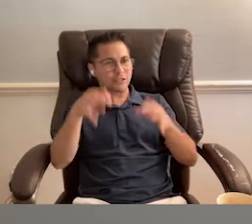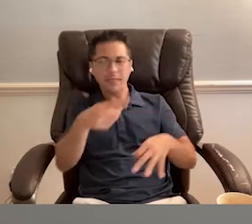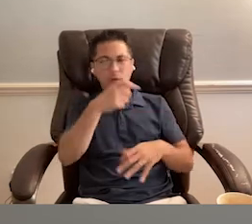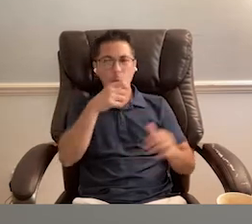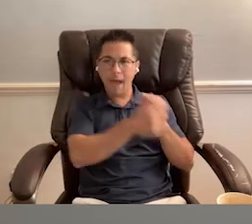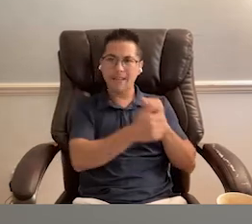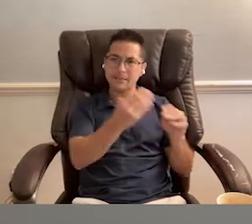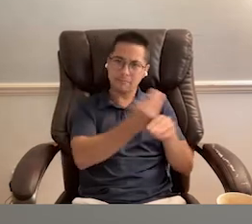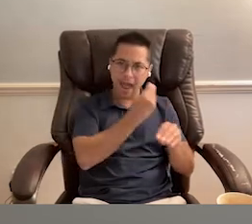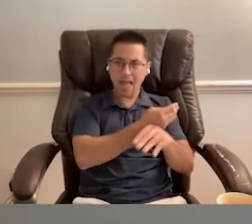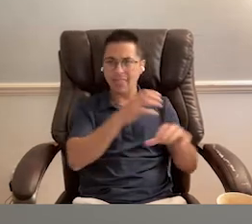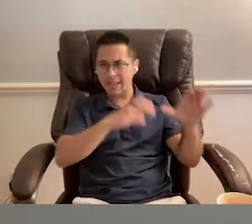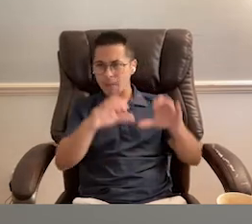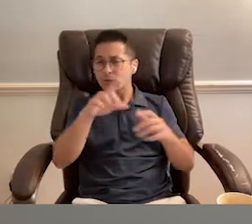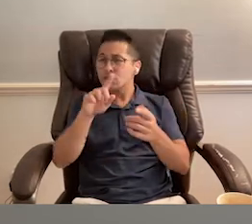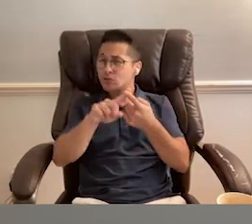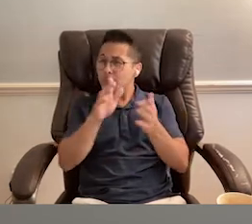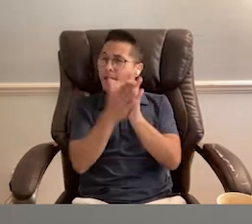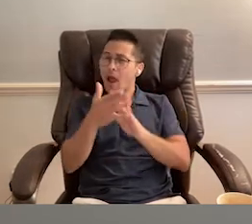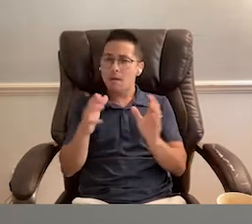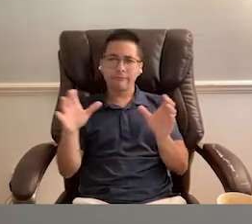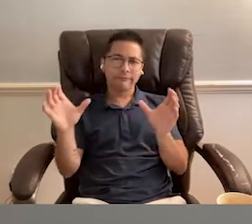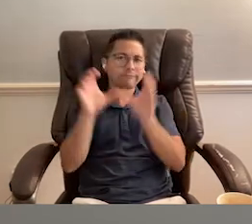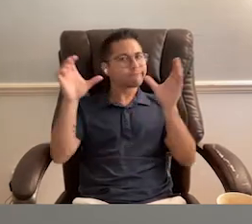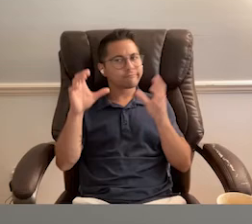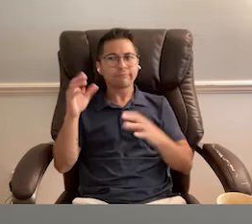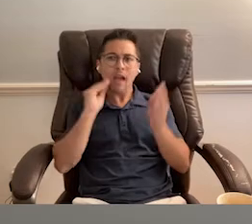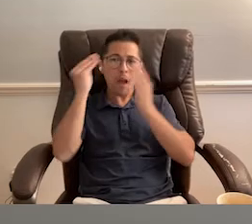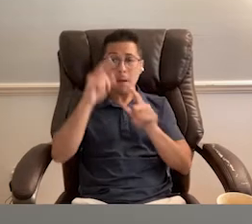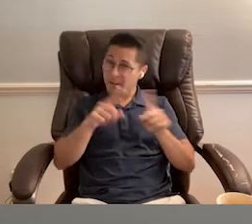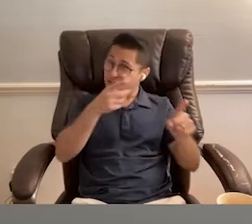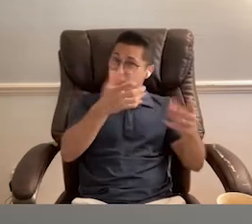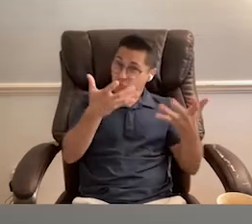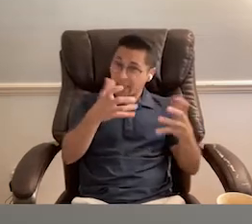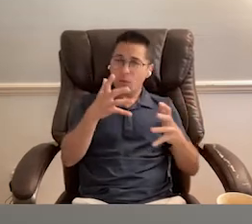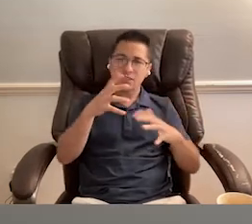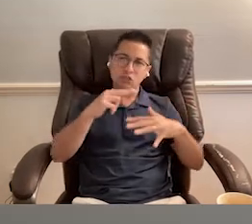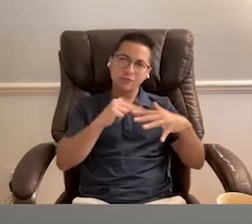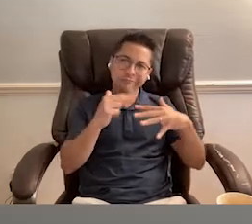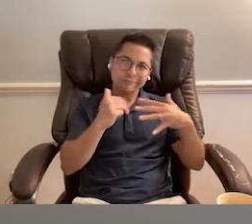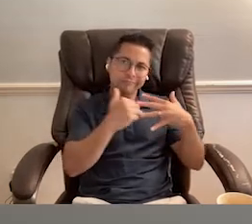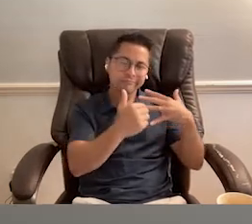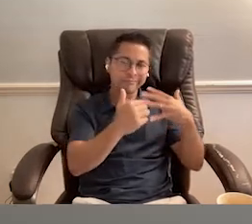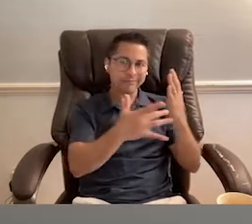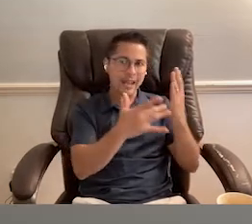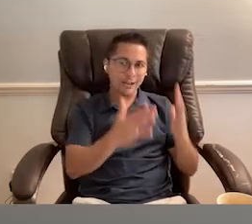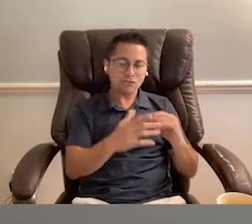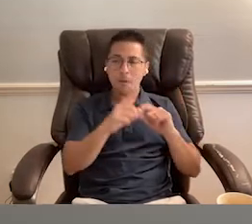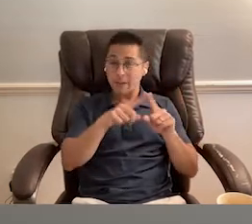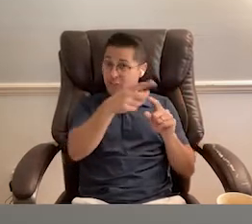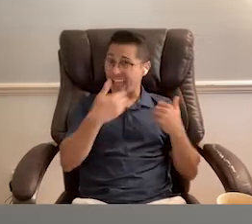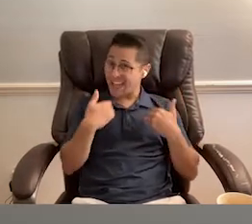and chemistry to become a fully licensed cosmetologist. But she really wants to become a nail tech, and she has the ability with